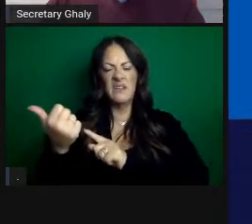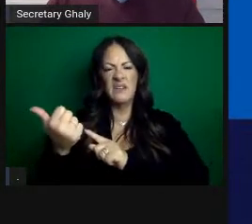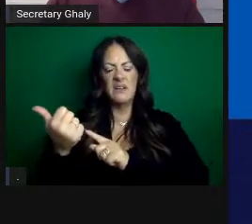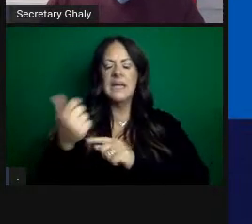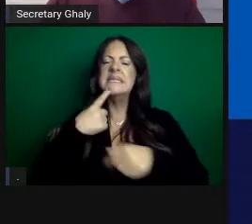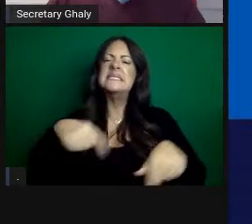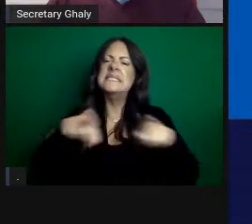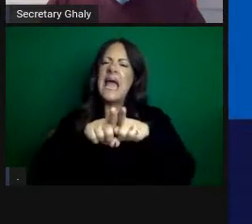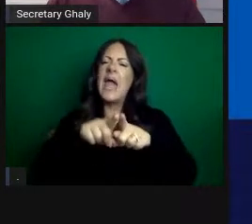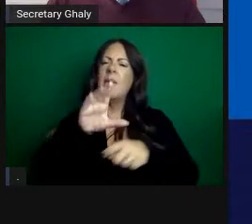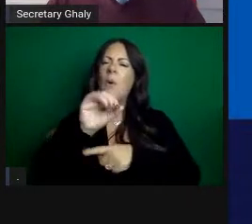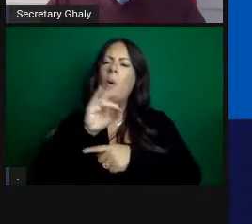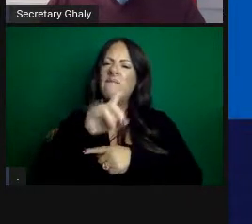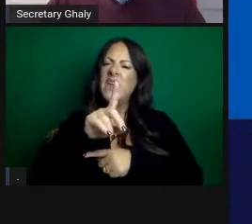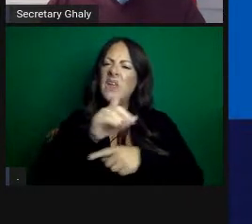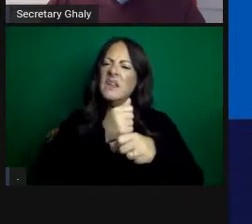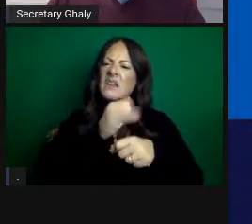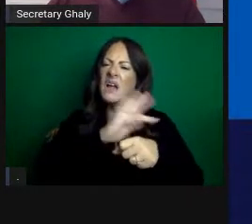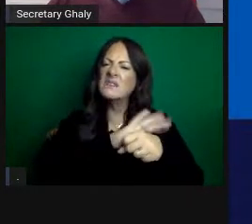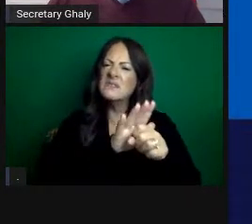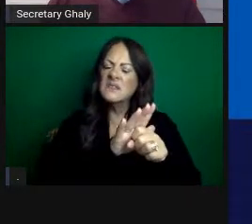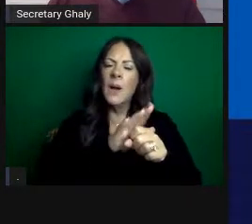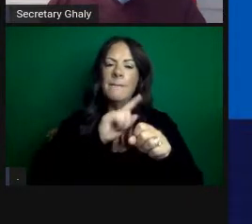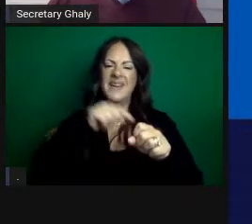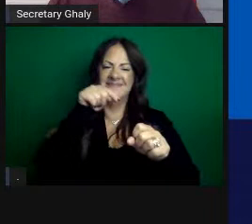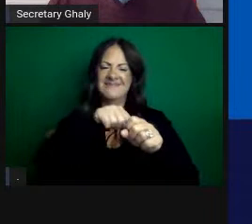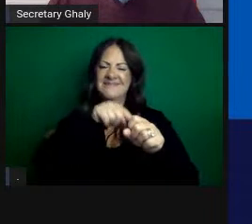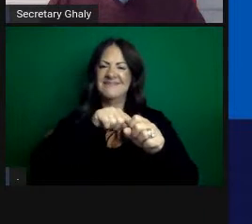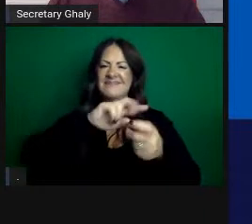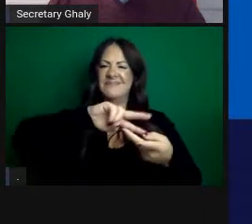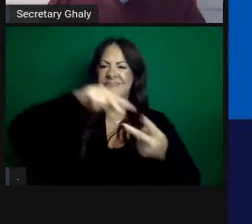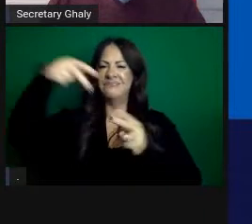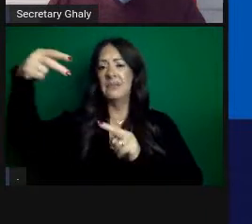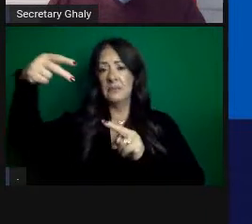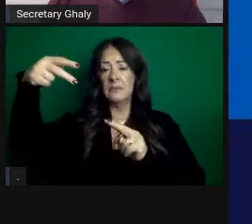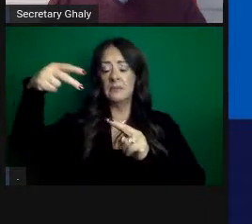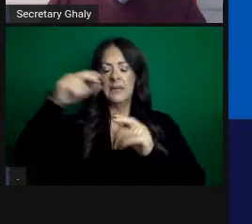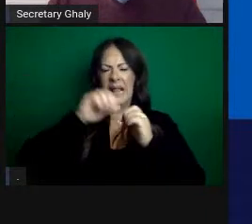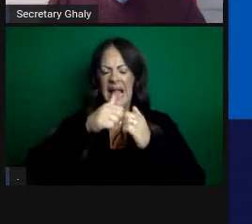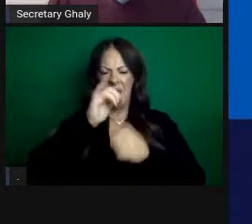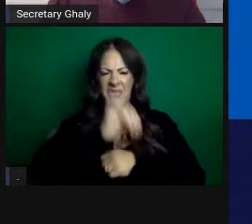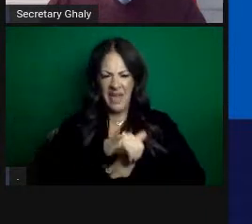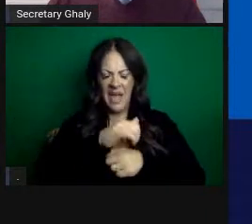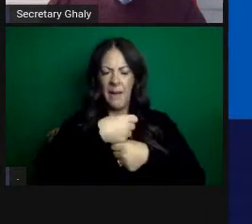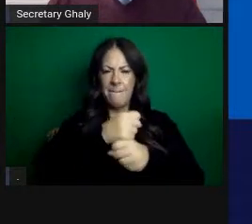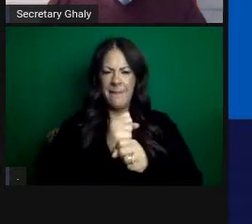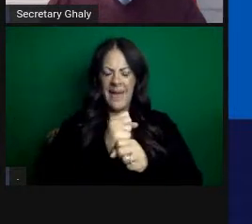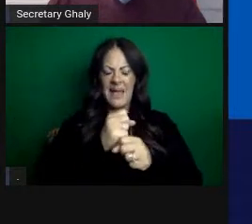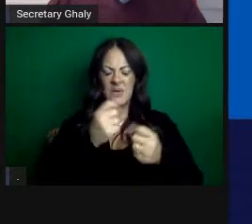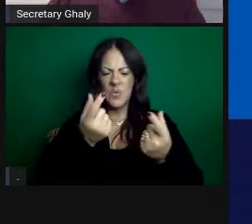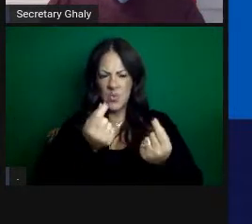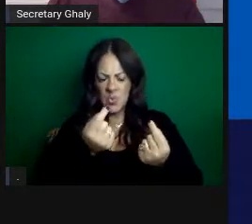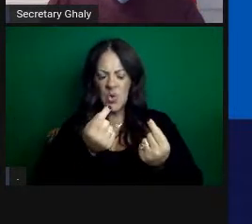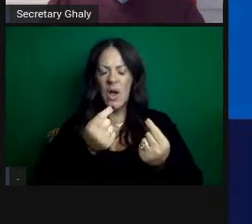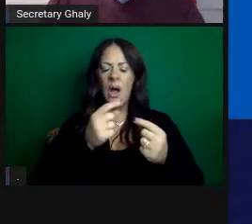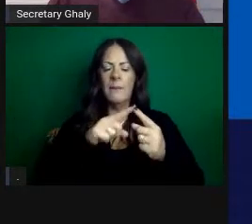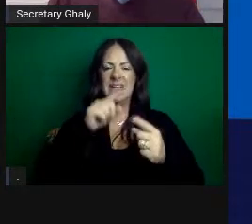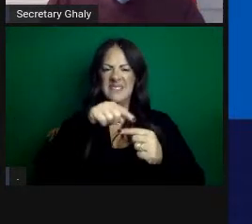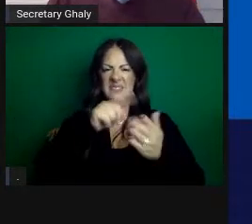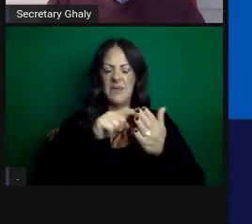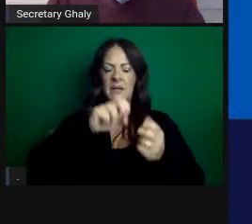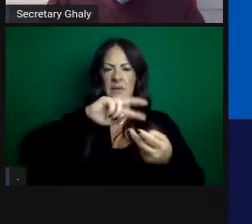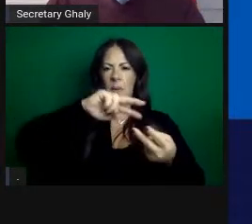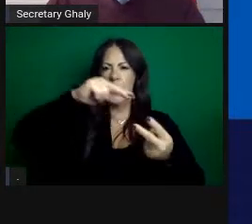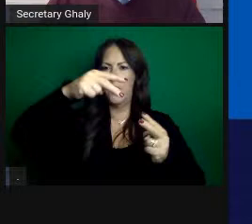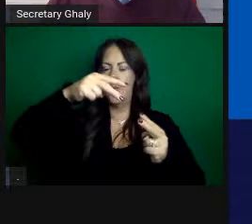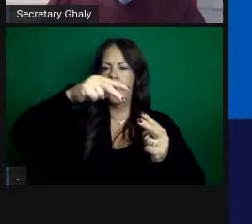virus, but where the genes, the sort of blueprint for how the virus behaves might have a mutation here or there. And some